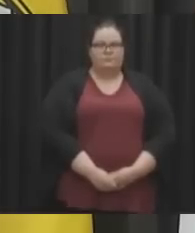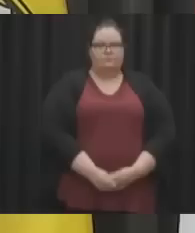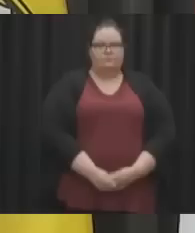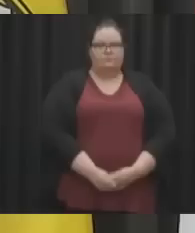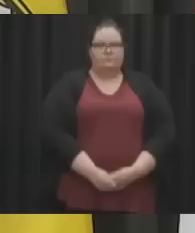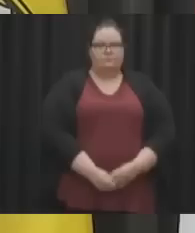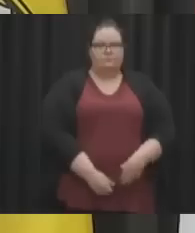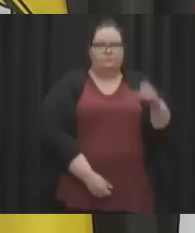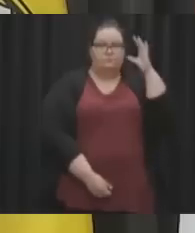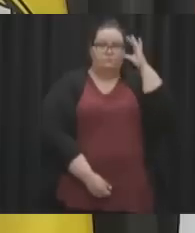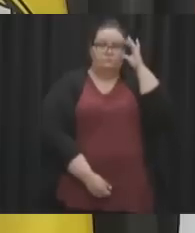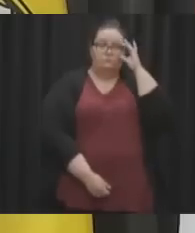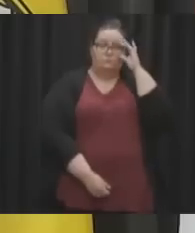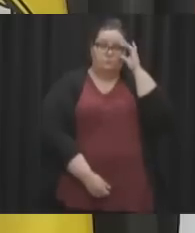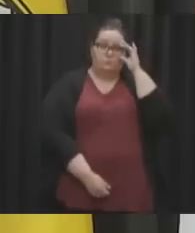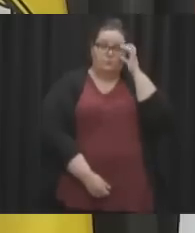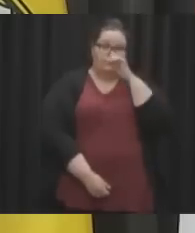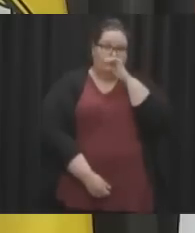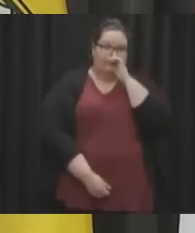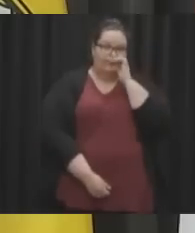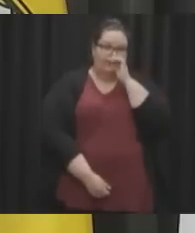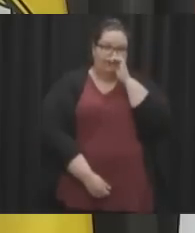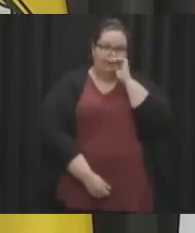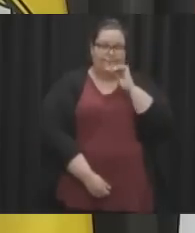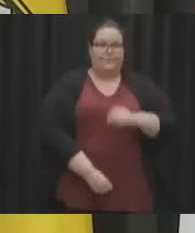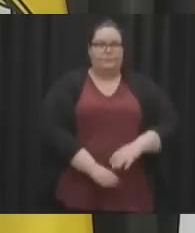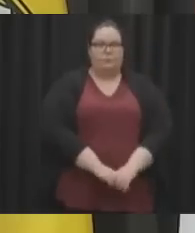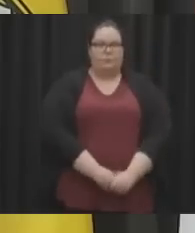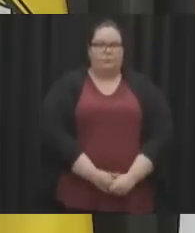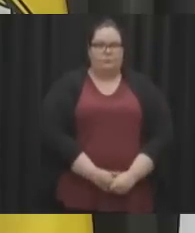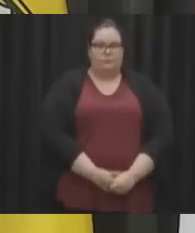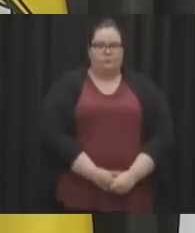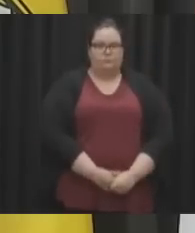le virus la première fois. Maintenant, on va le faire encore.